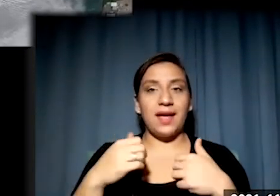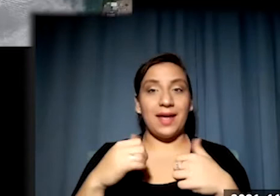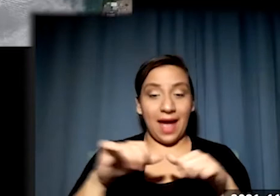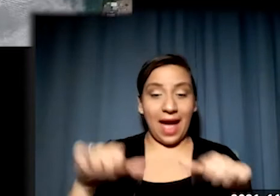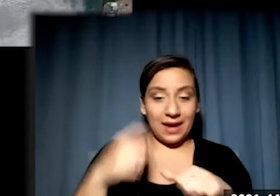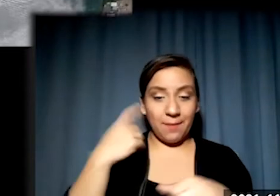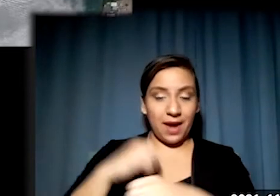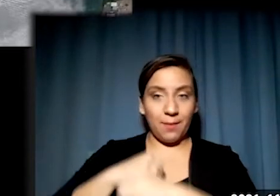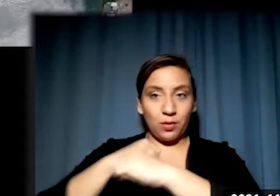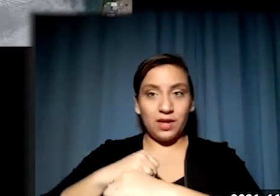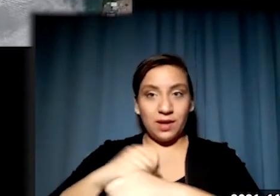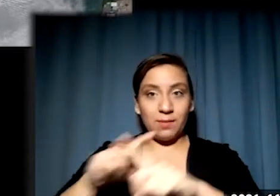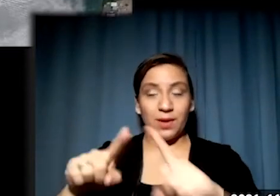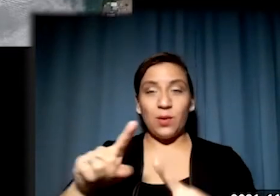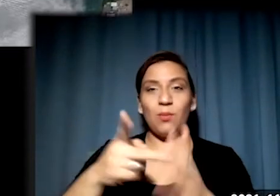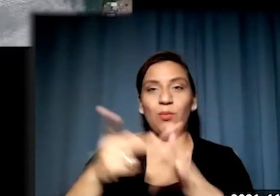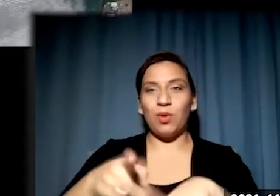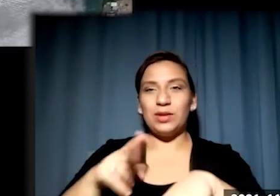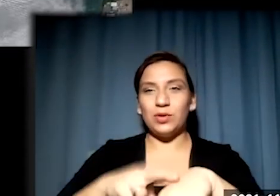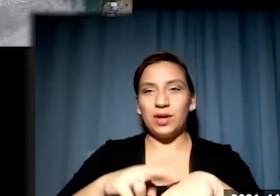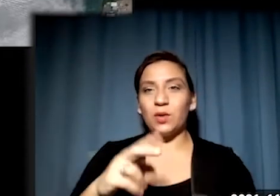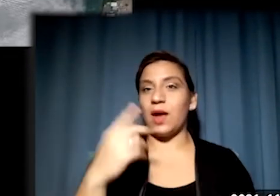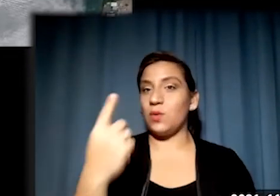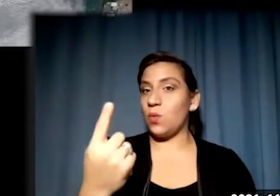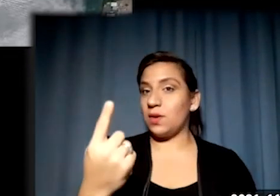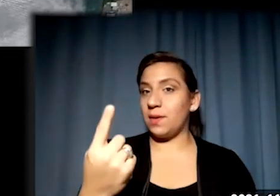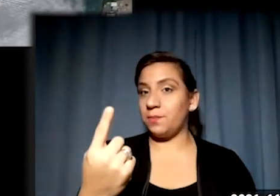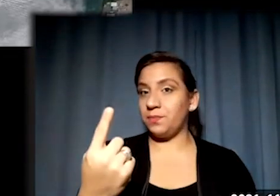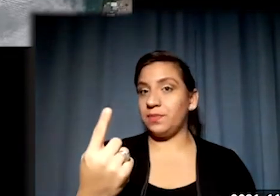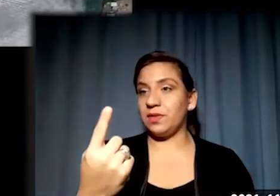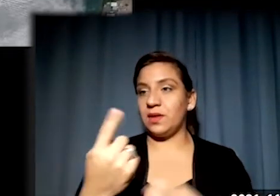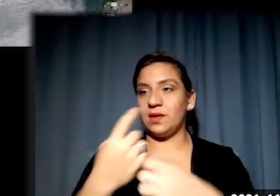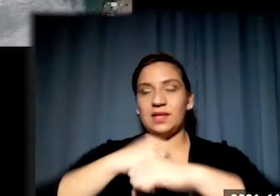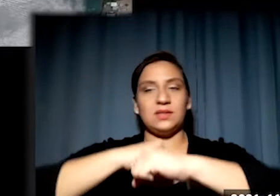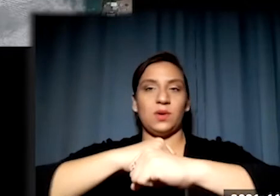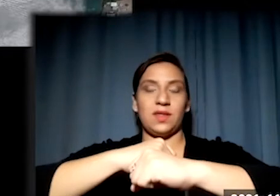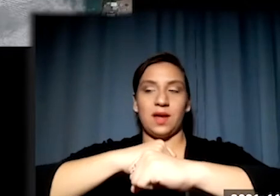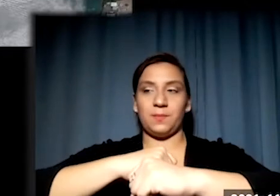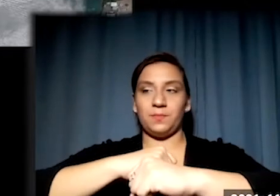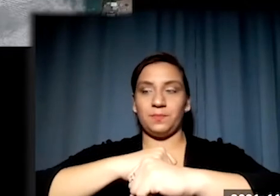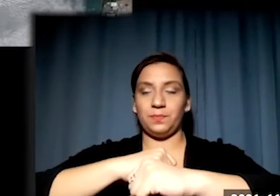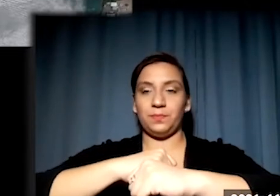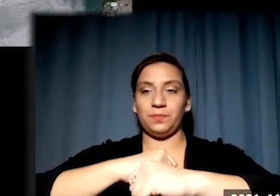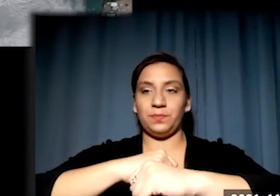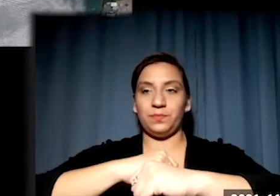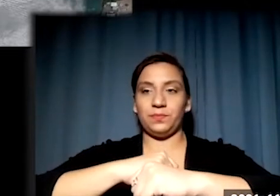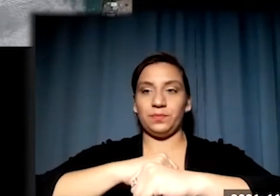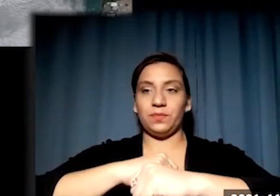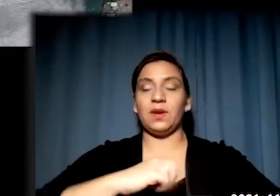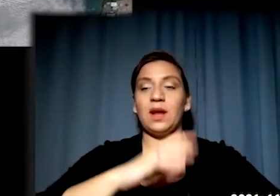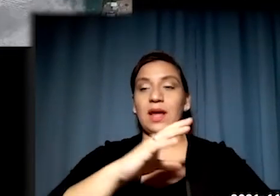Emphasis on the relevance of Puerto Rico started with a declaration by the Institute of Puerto Rican